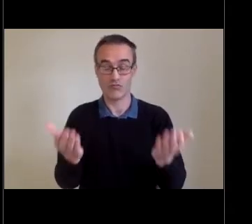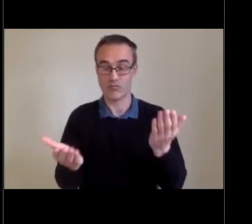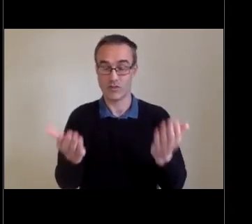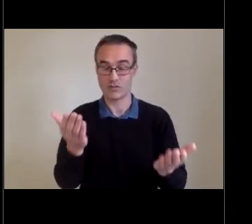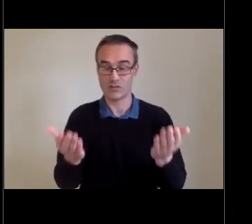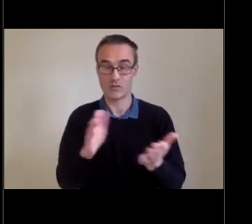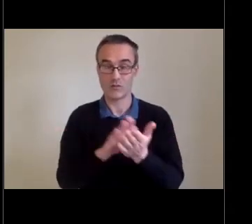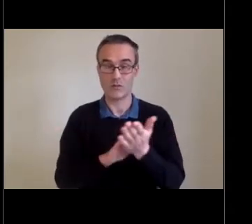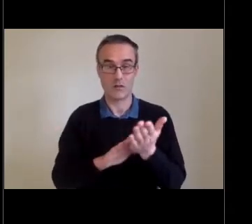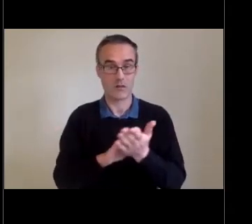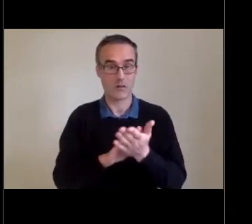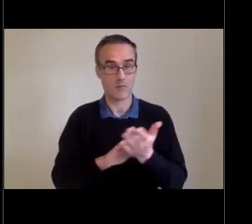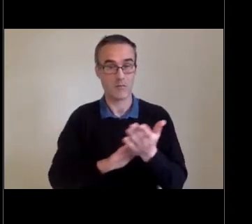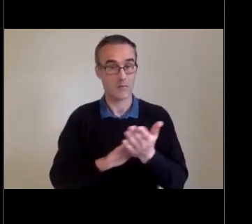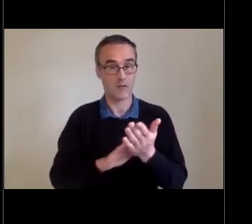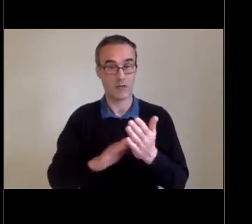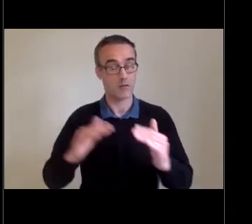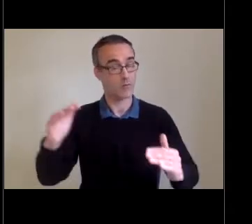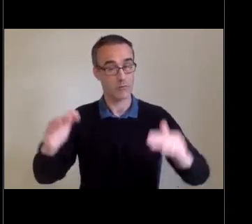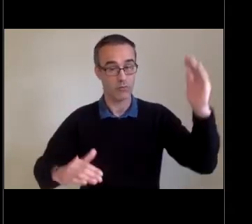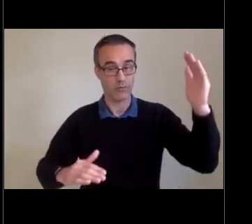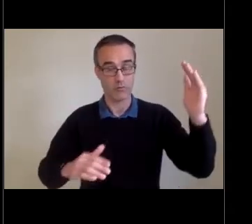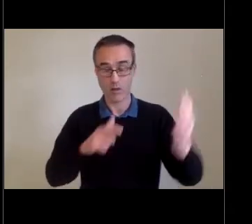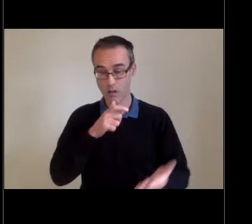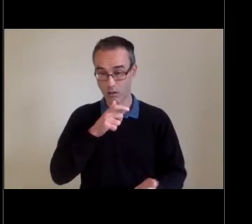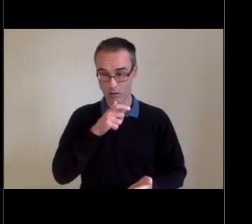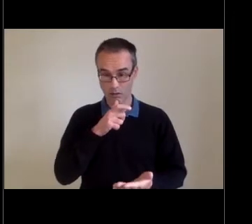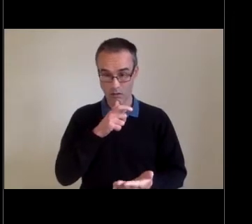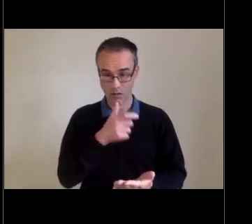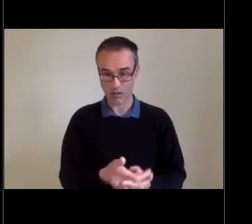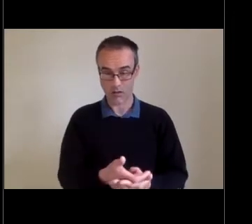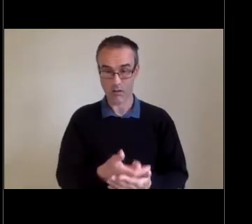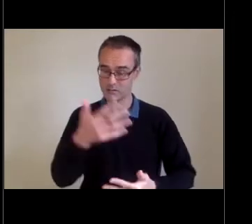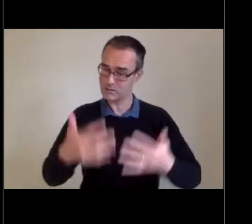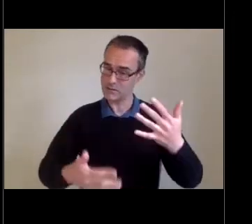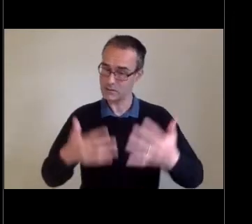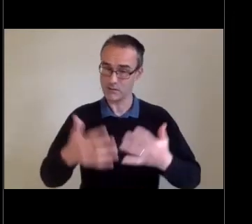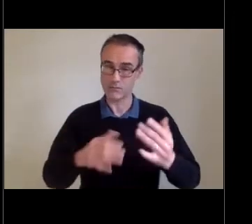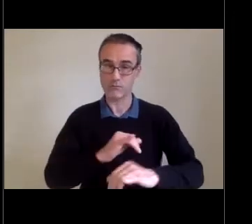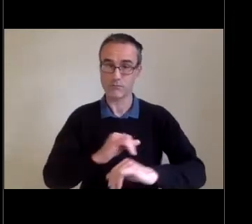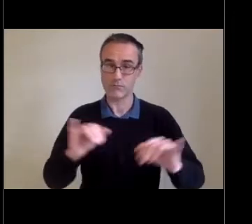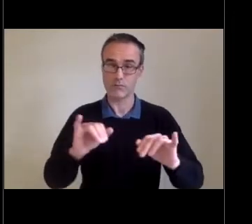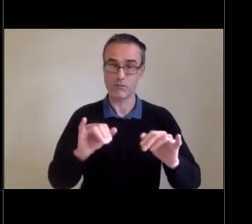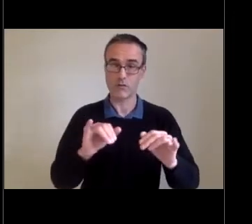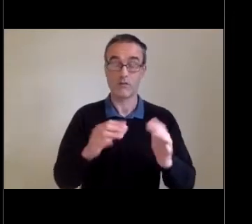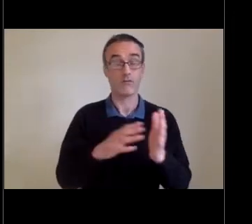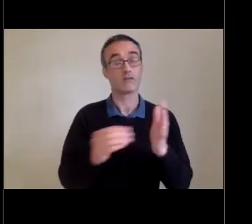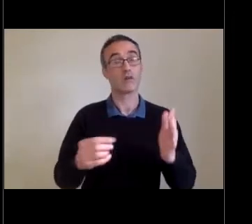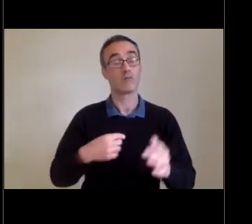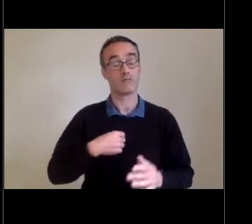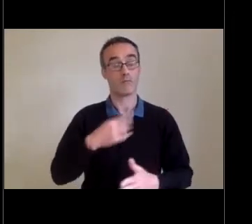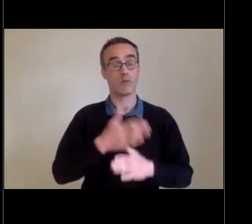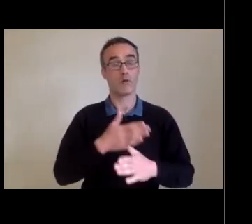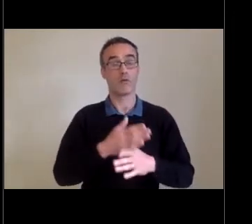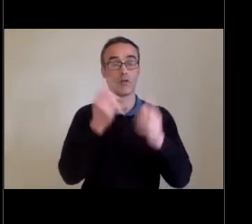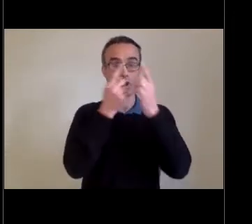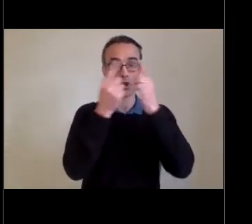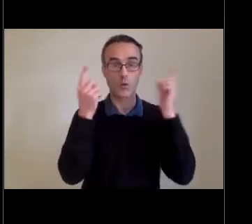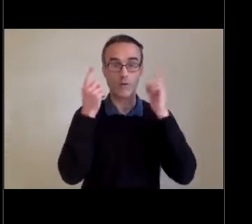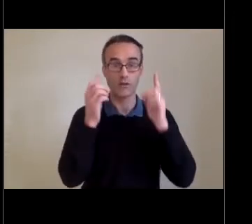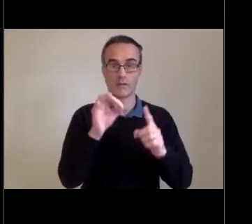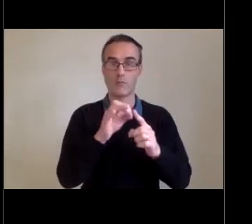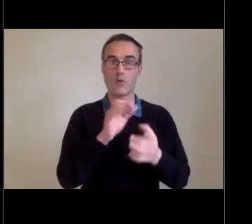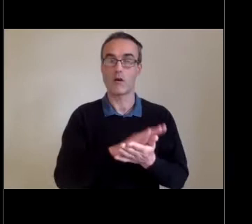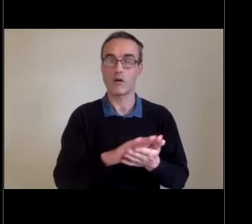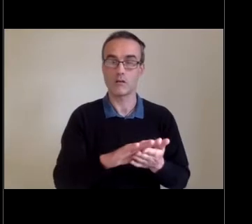it's alarming. Take, for example, the University of Port Harcourt, where I work. We have 31 males